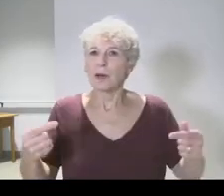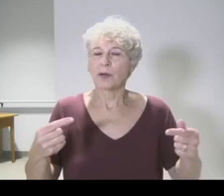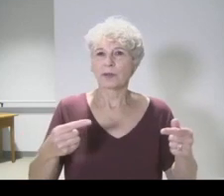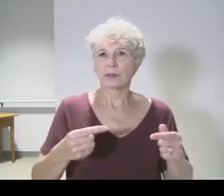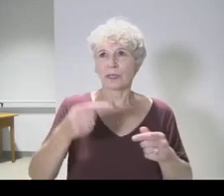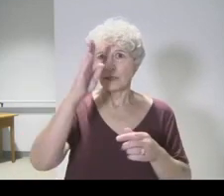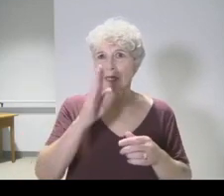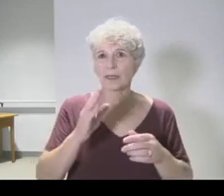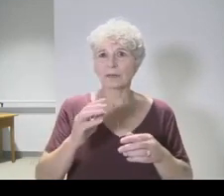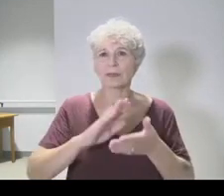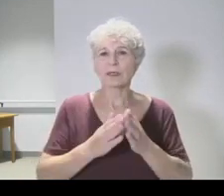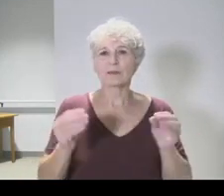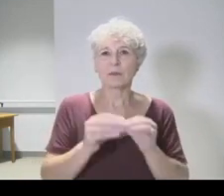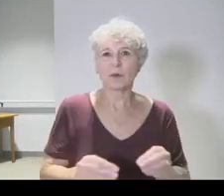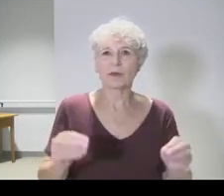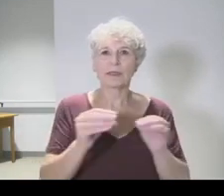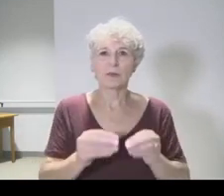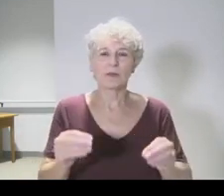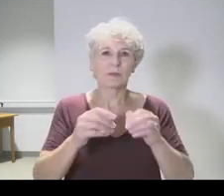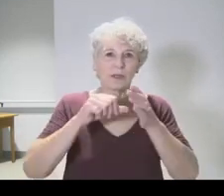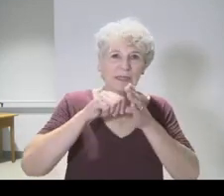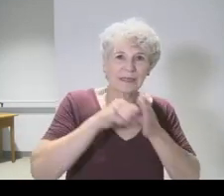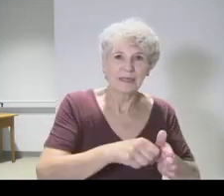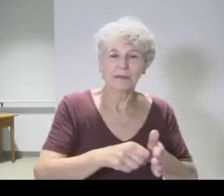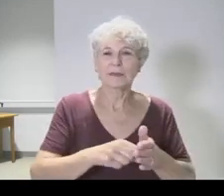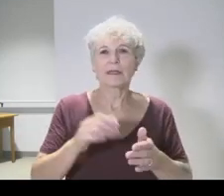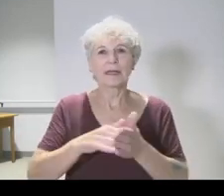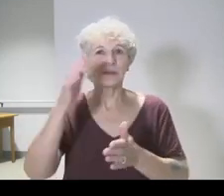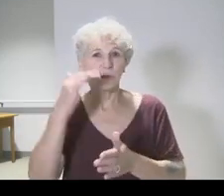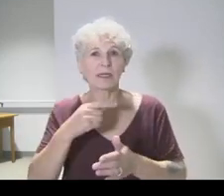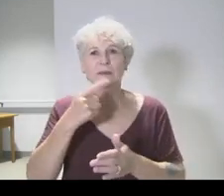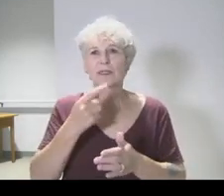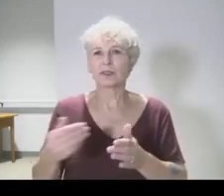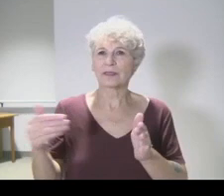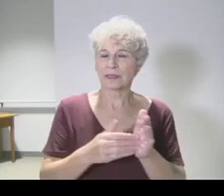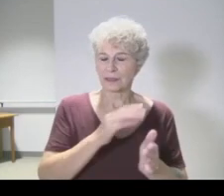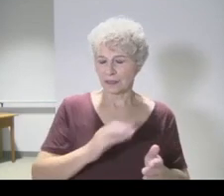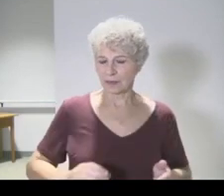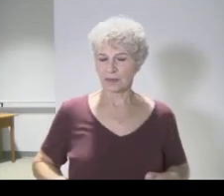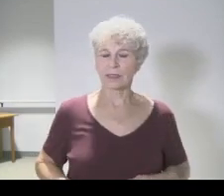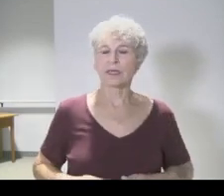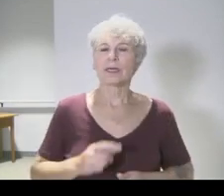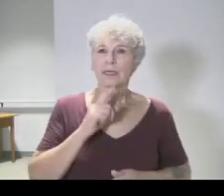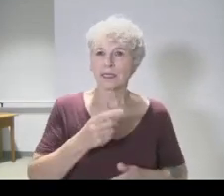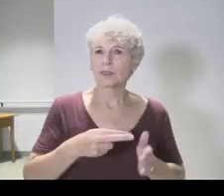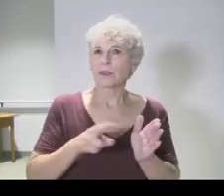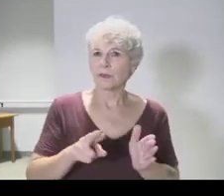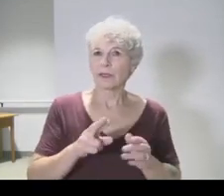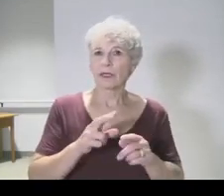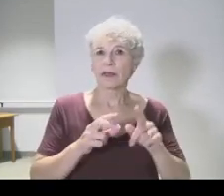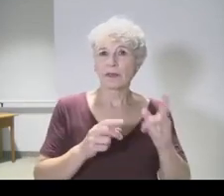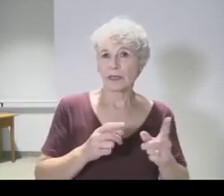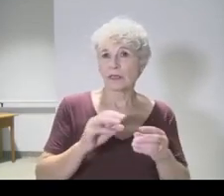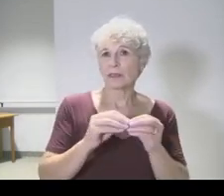intense, which is why John mentions in this section antichrists. Now, he is referring to the